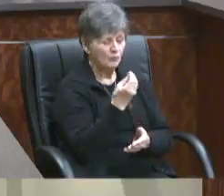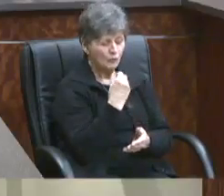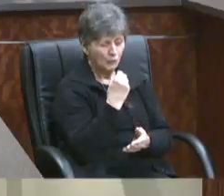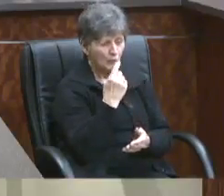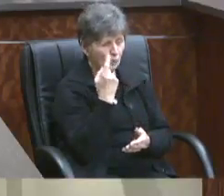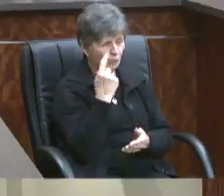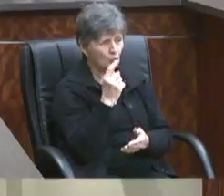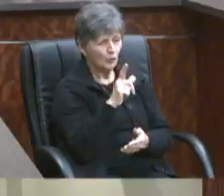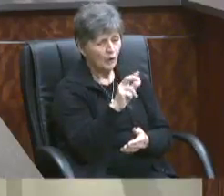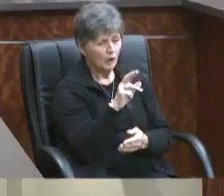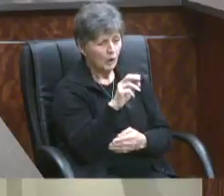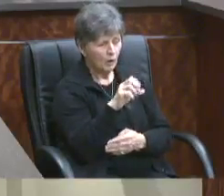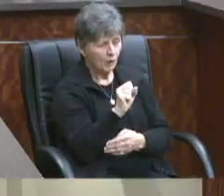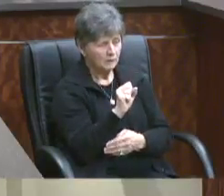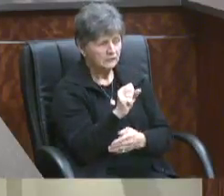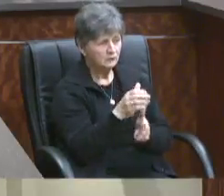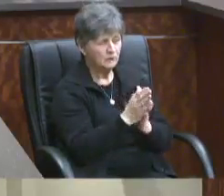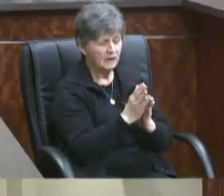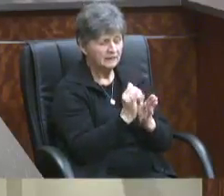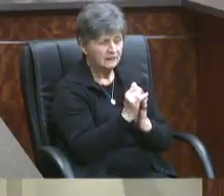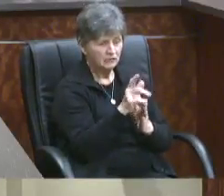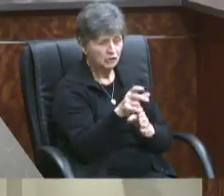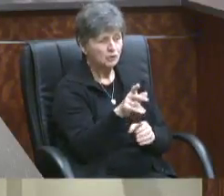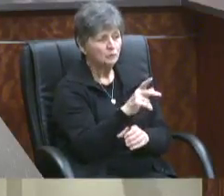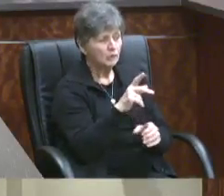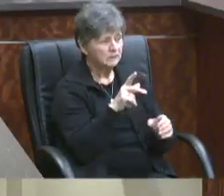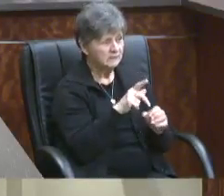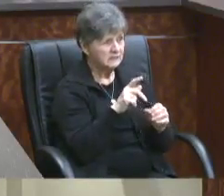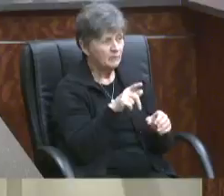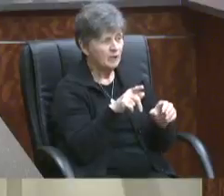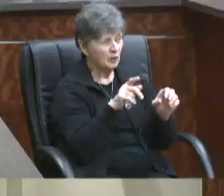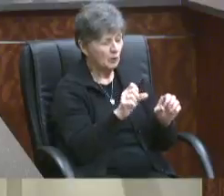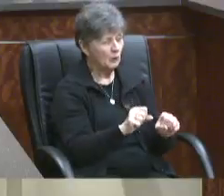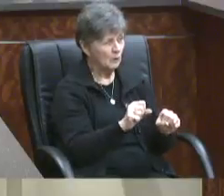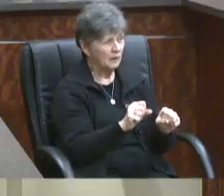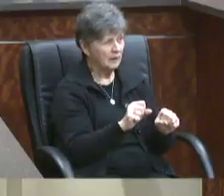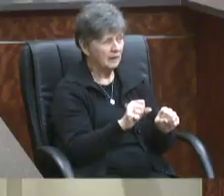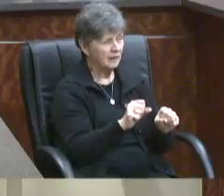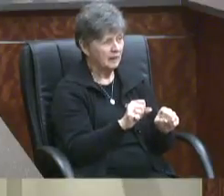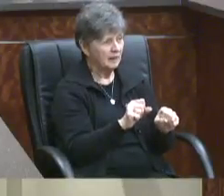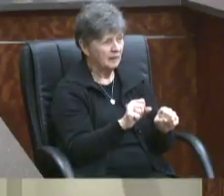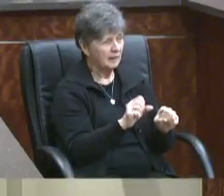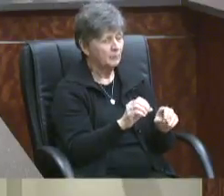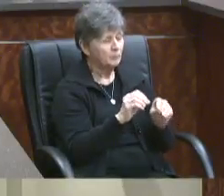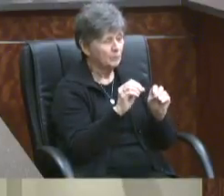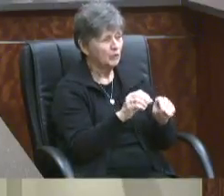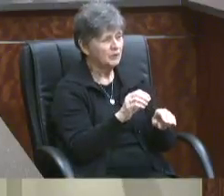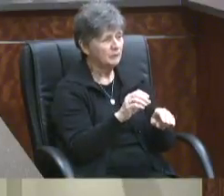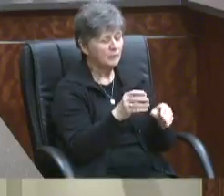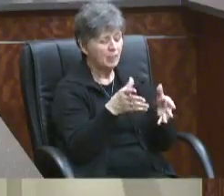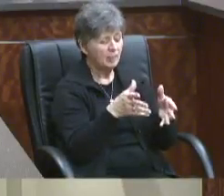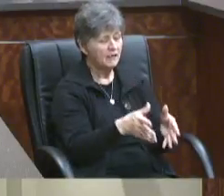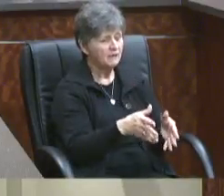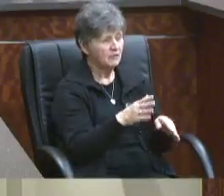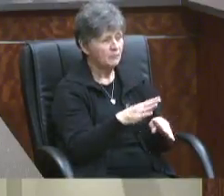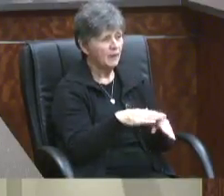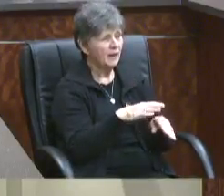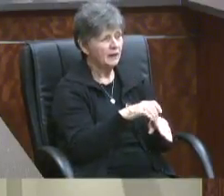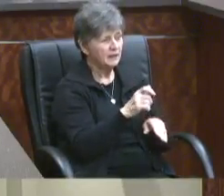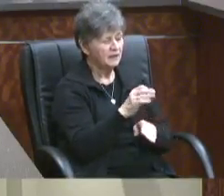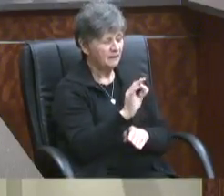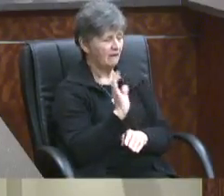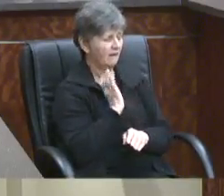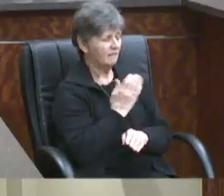those facilities. We ask you to participate and take part. You can put those drop those off at any of our